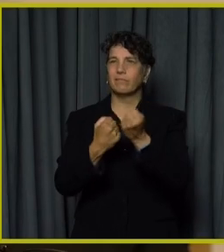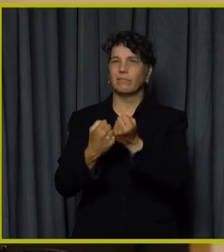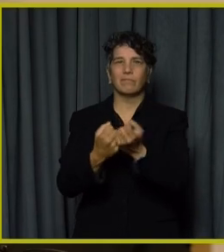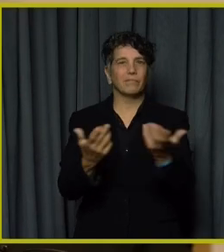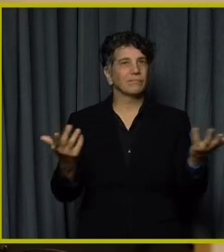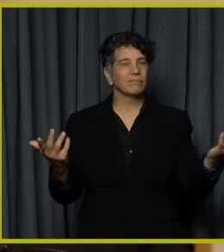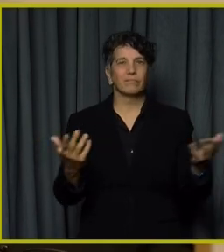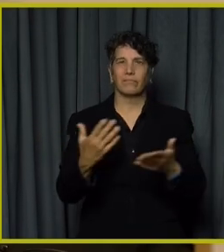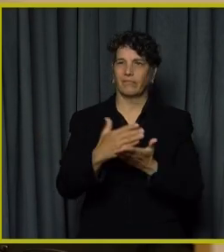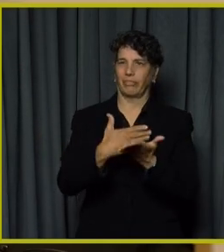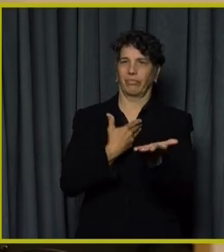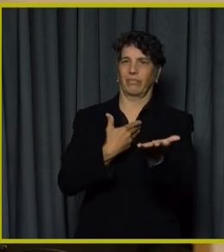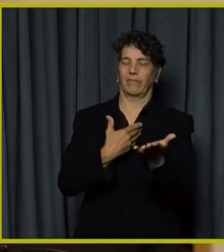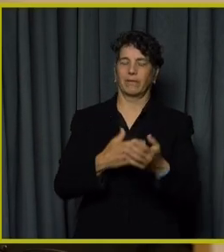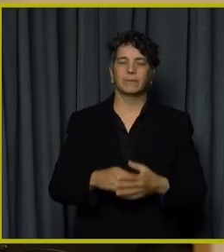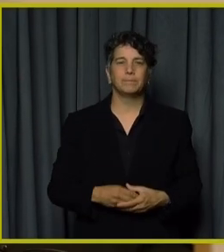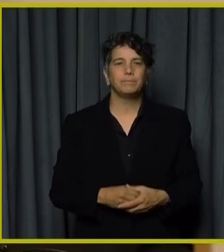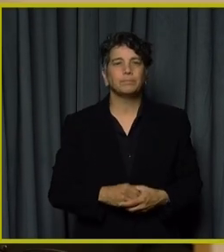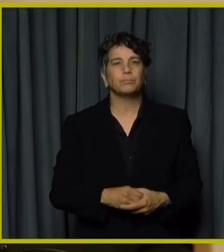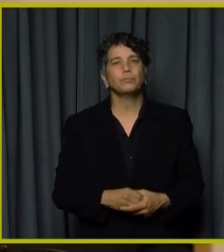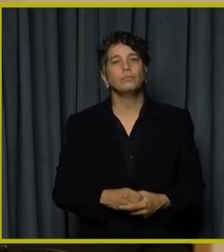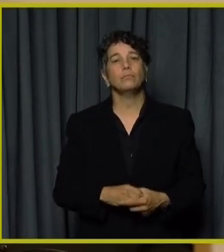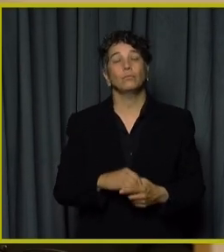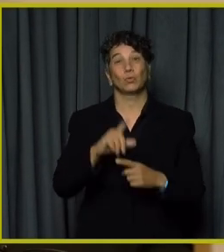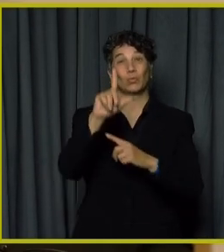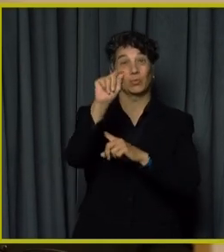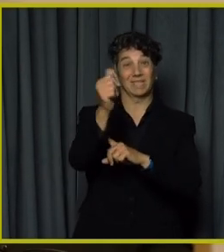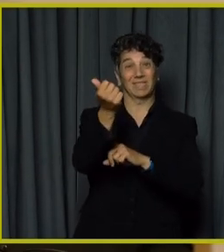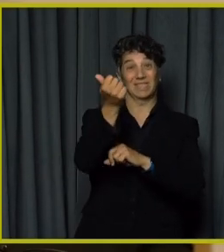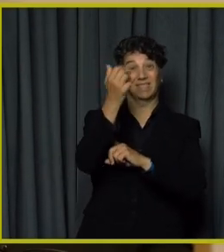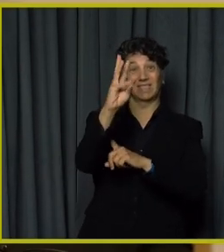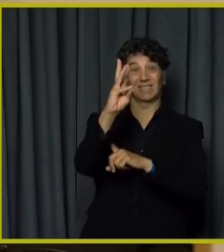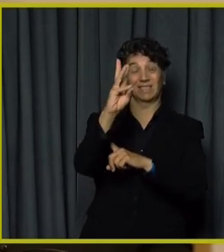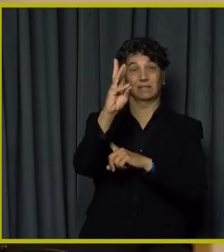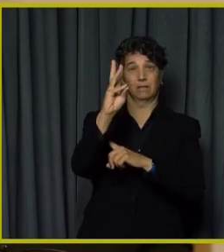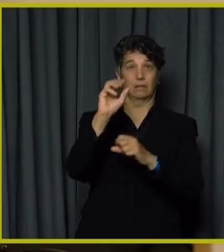was reported the unemployment rate for those who experience a disability is